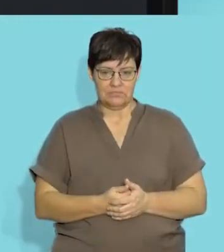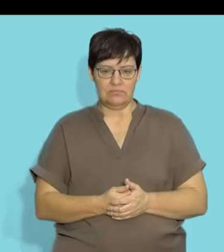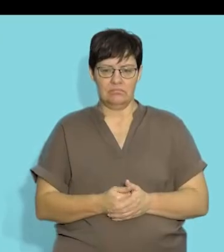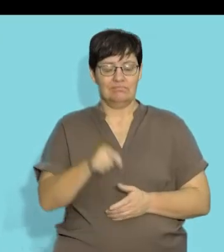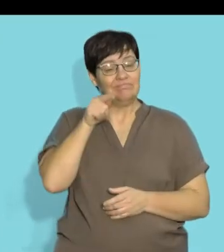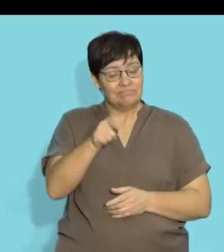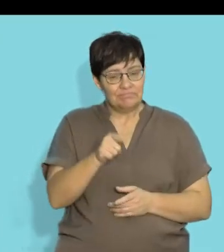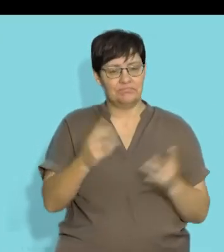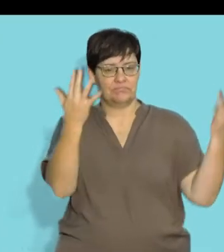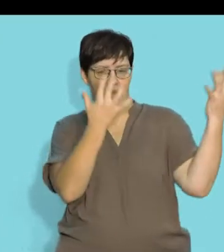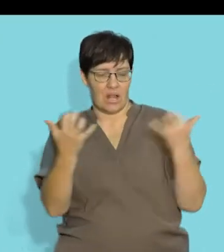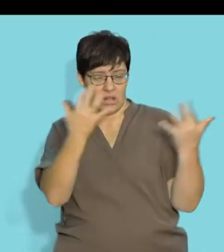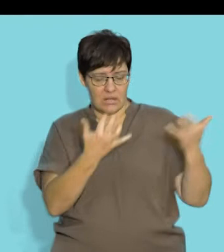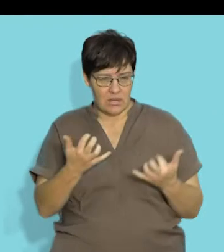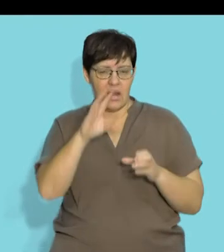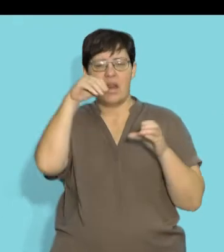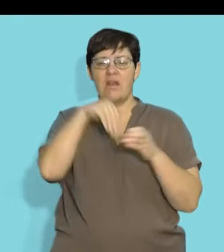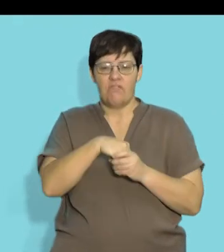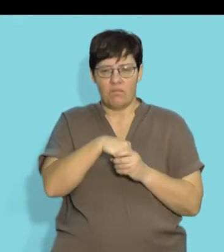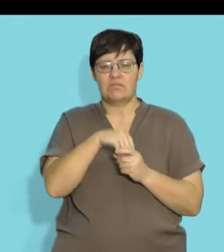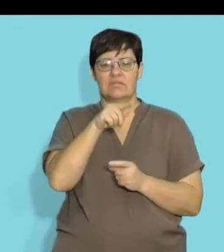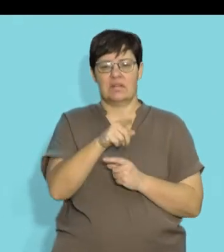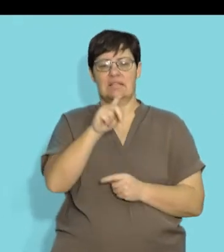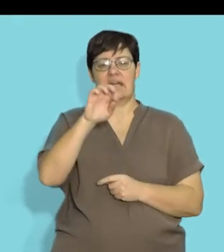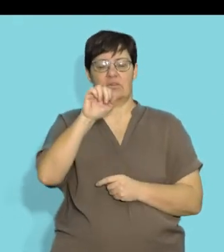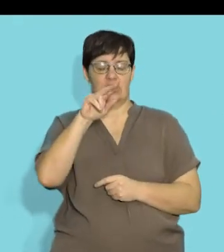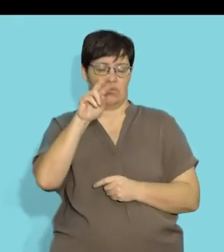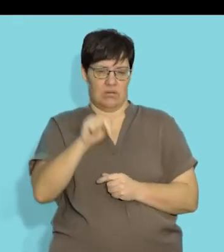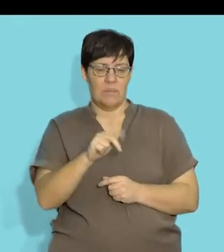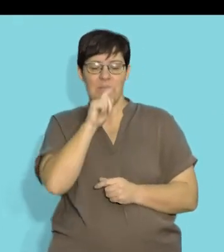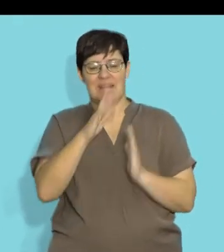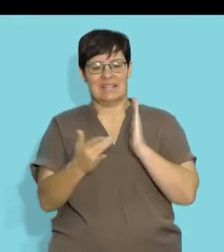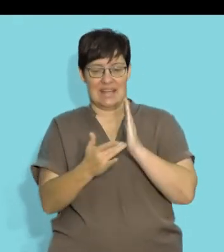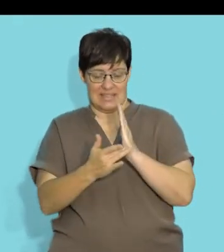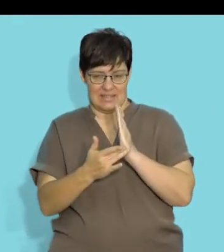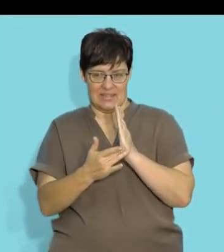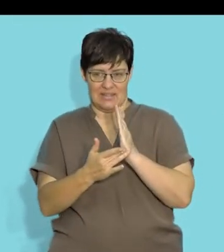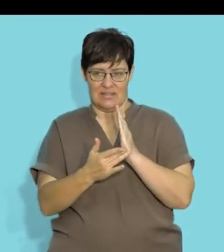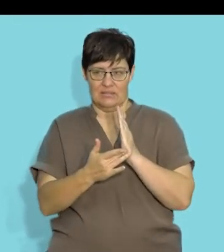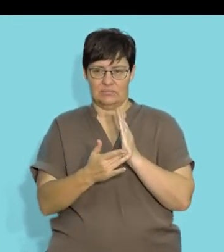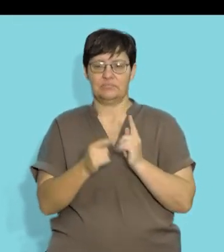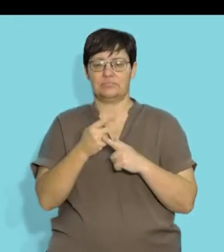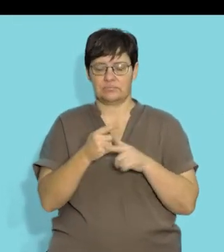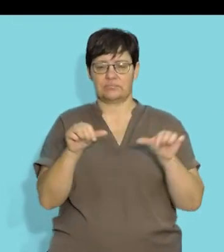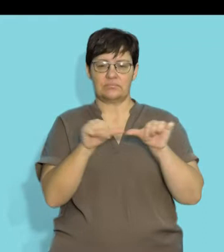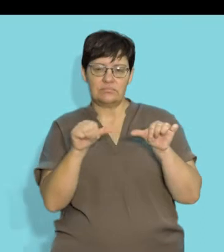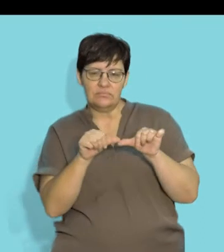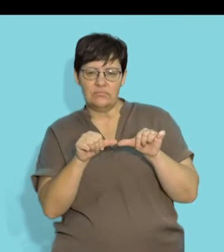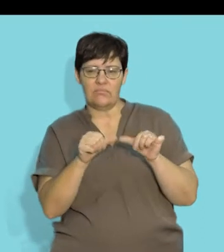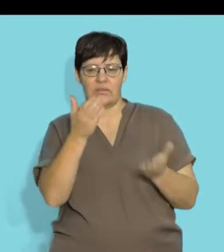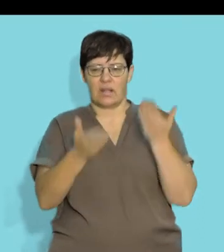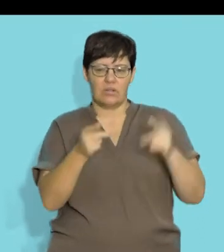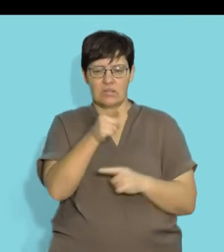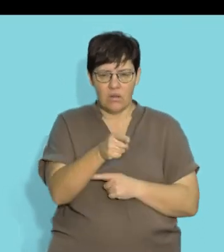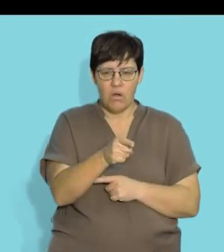involves, right? So this type of calculation involved in a titration. So the titration is the technique. The stoichiometric